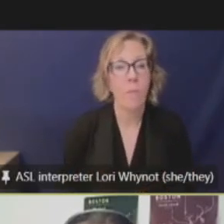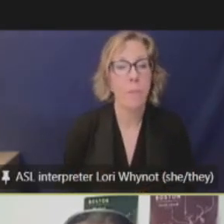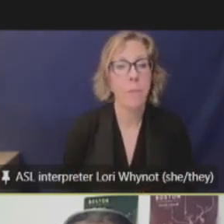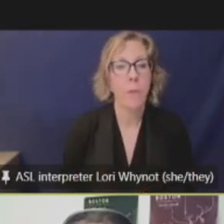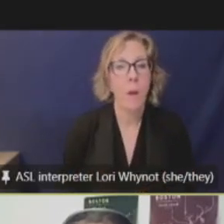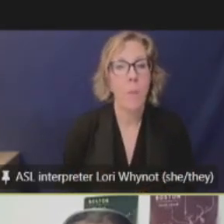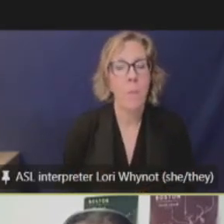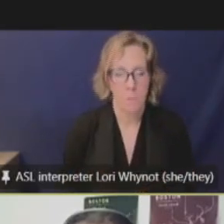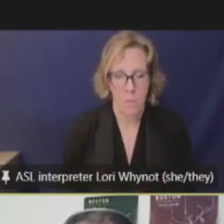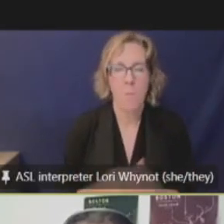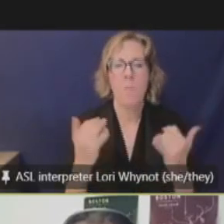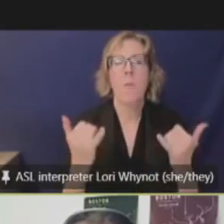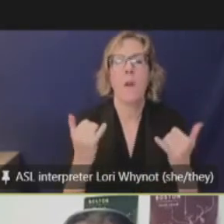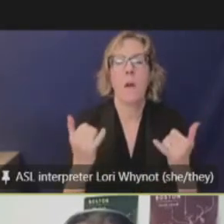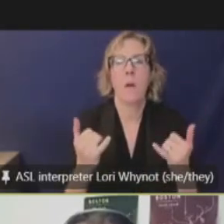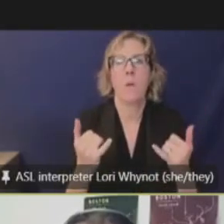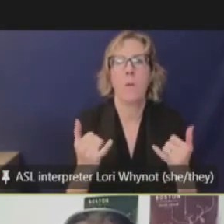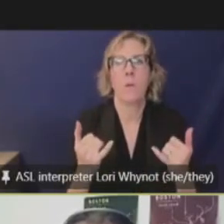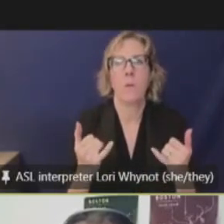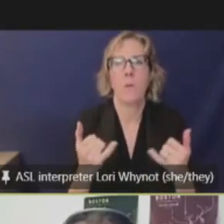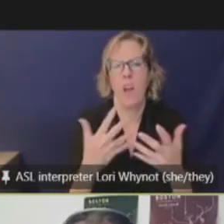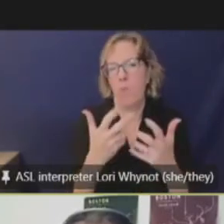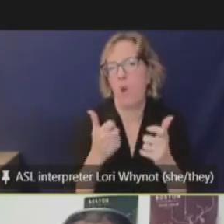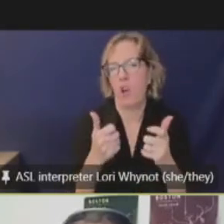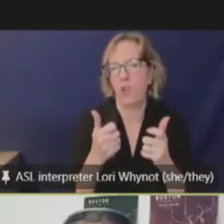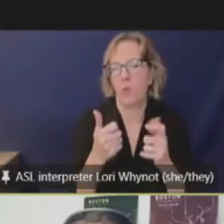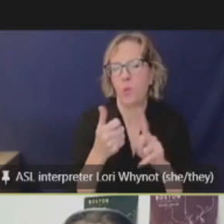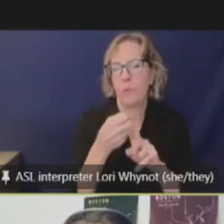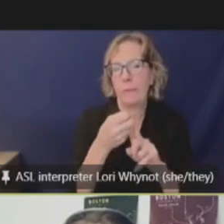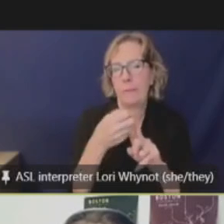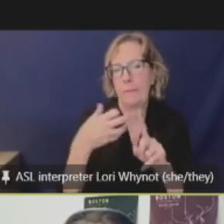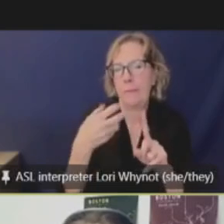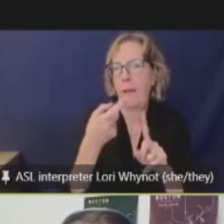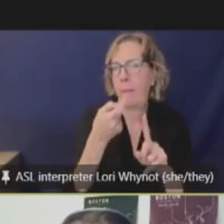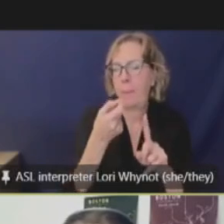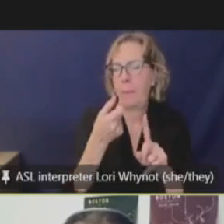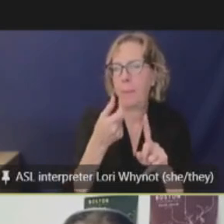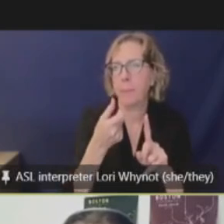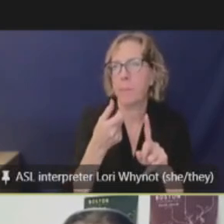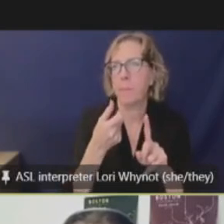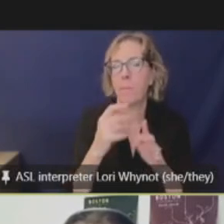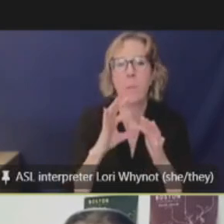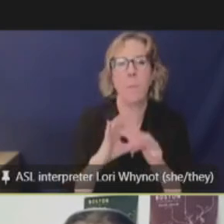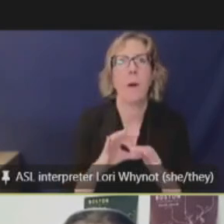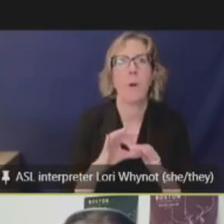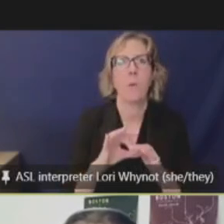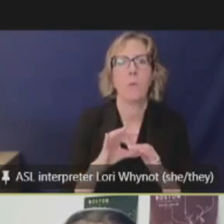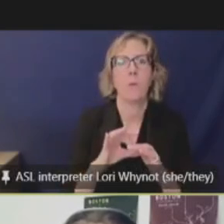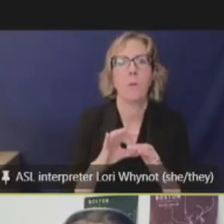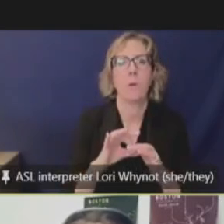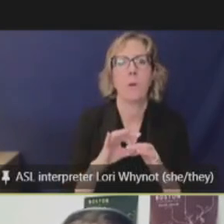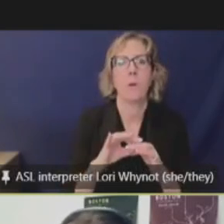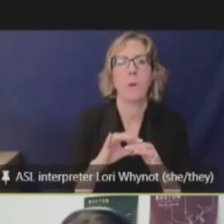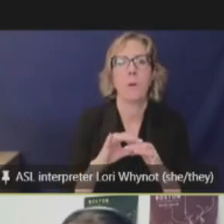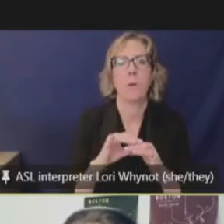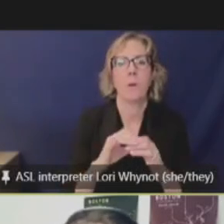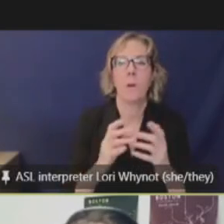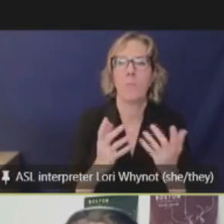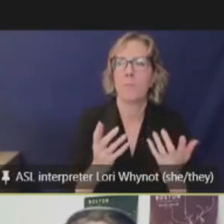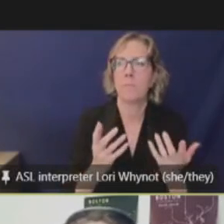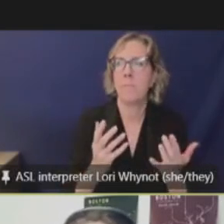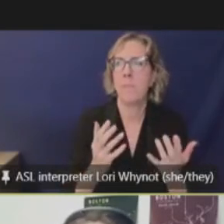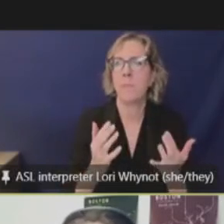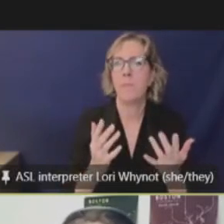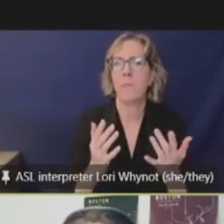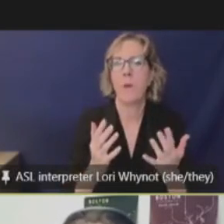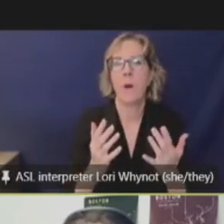So I want to briefly talk a little bit more in depth about what the specific changes around how we want,